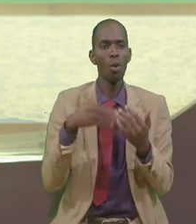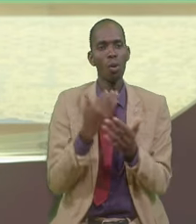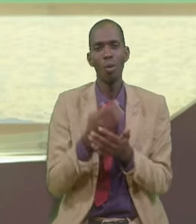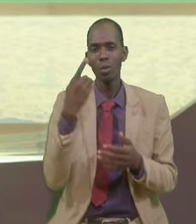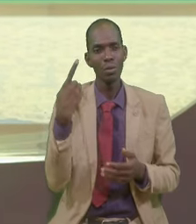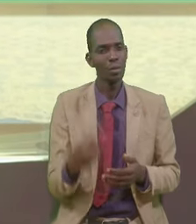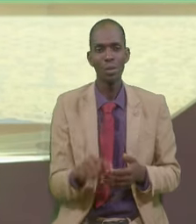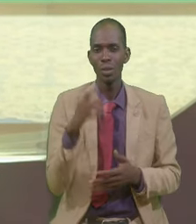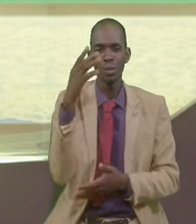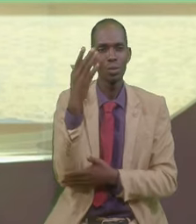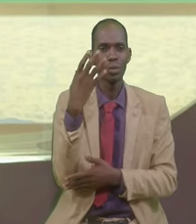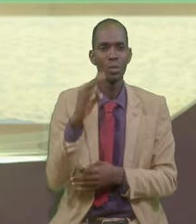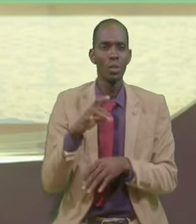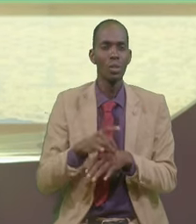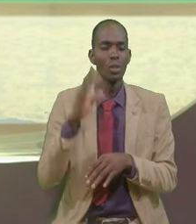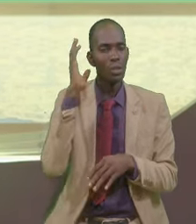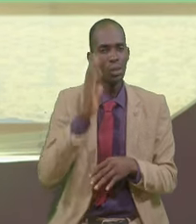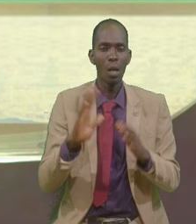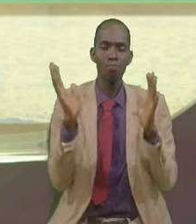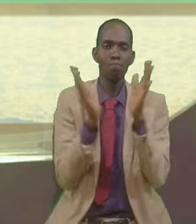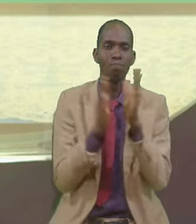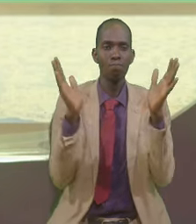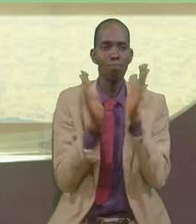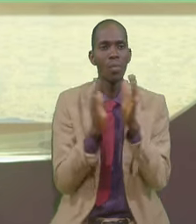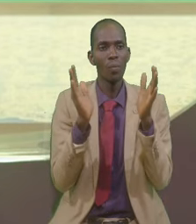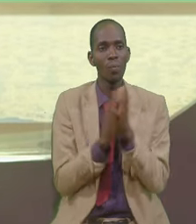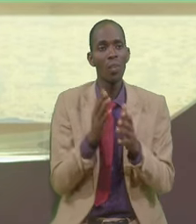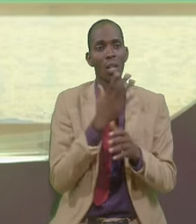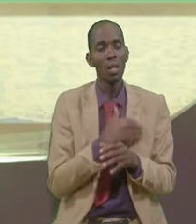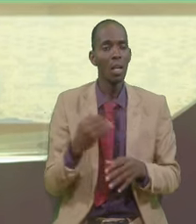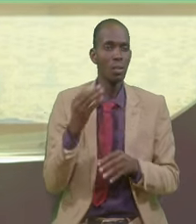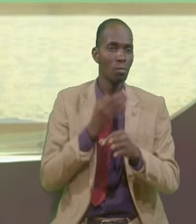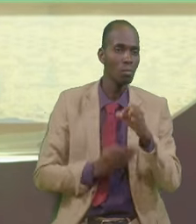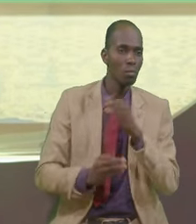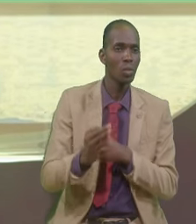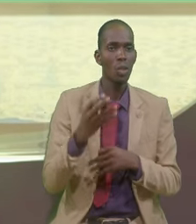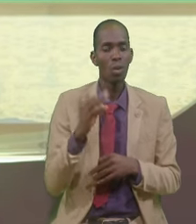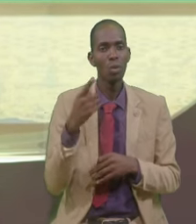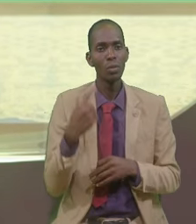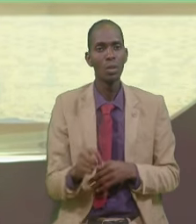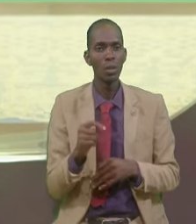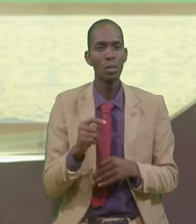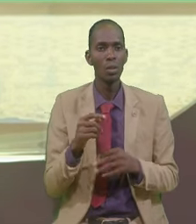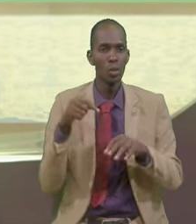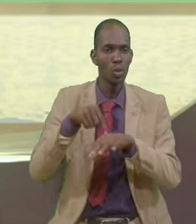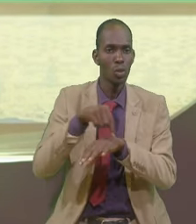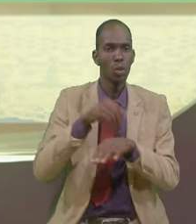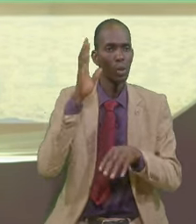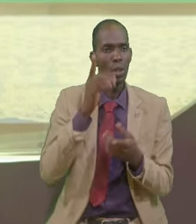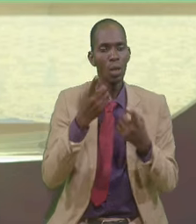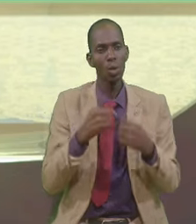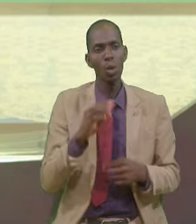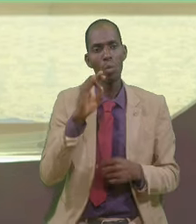clap their hands. Instead of the sun shall come the fir tree. Instead of briar shall